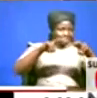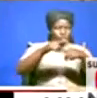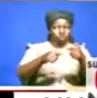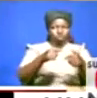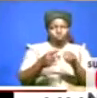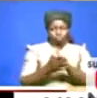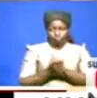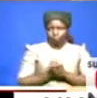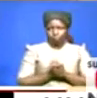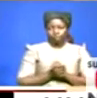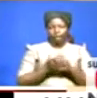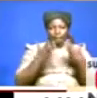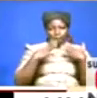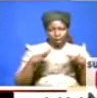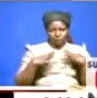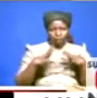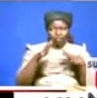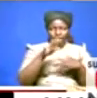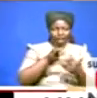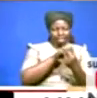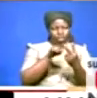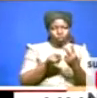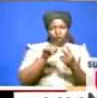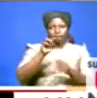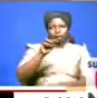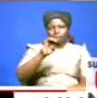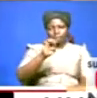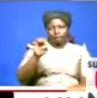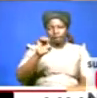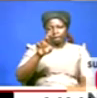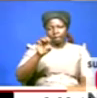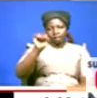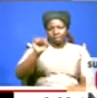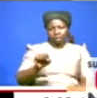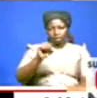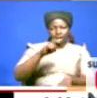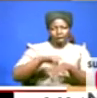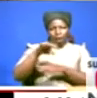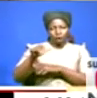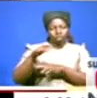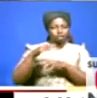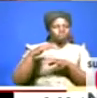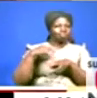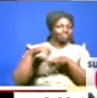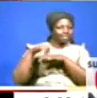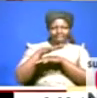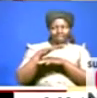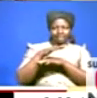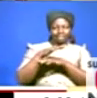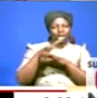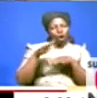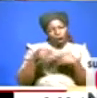Residents of Karie and Kabuguri villages in Mbeere South, Embu County, sent out a distress call at the wee hours of the